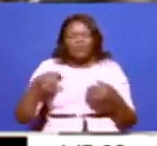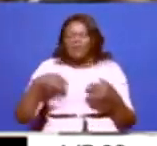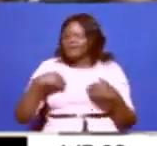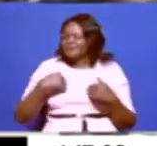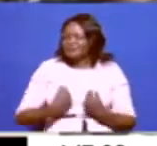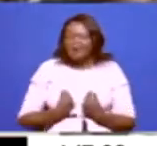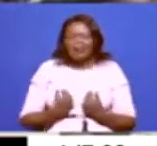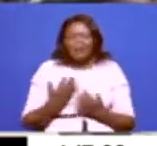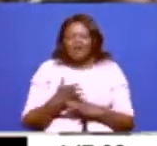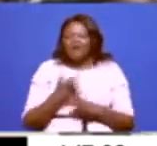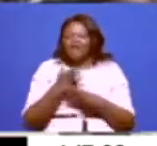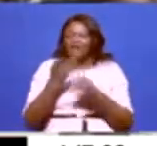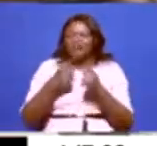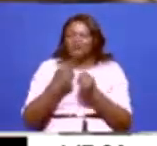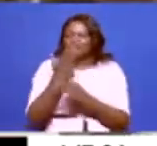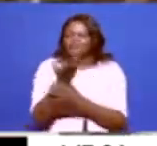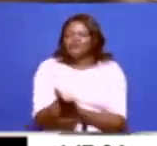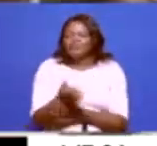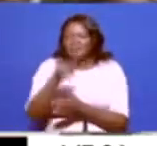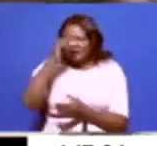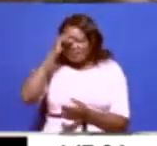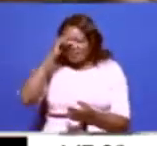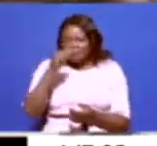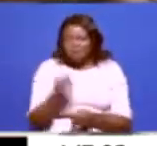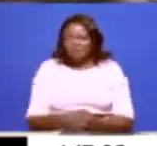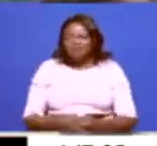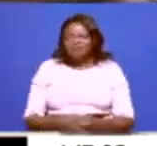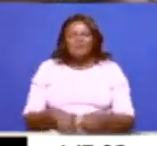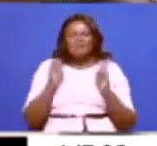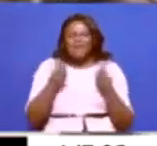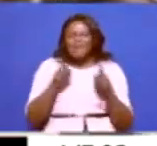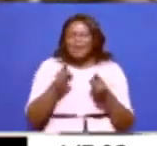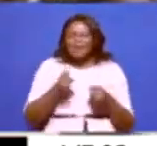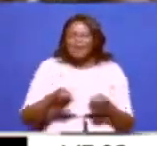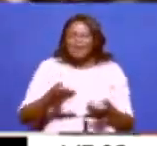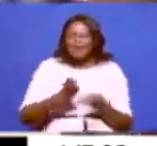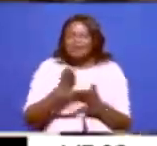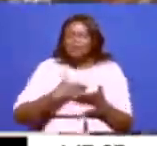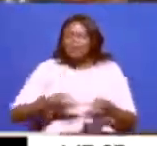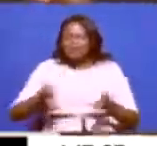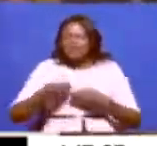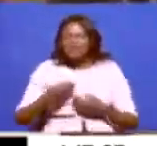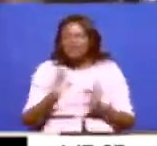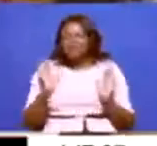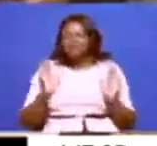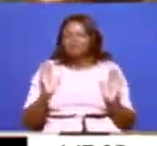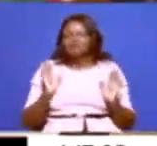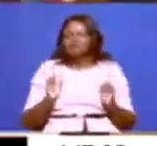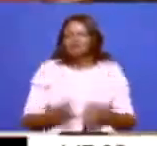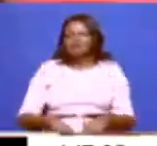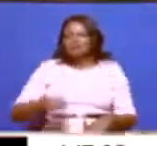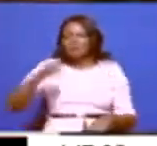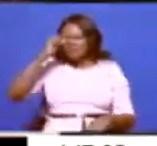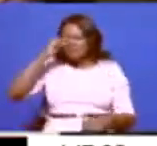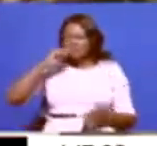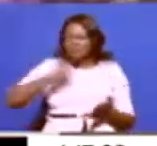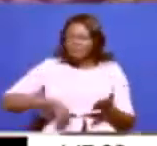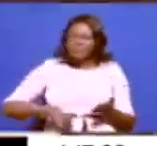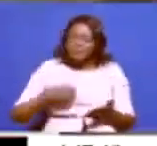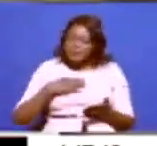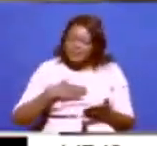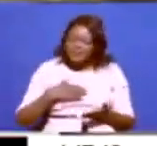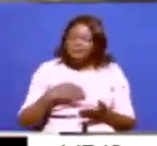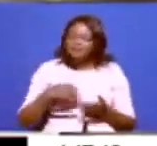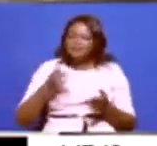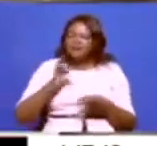Tumechoka. Tatuomba serikali, hakuna kuwazi lazimia, lazima mutupatia haki zetu kwa wakati nataka sisi. The government has however urged the affected families